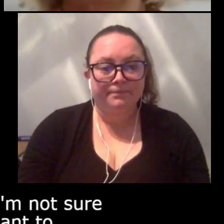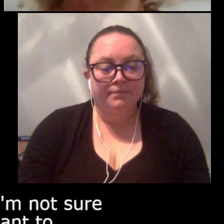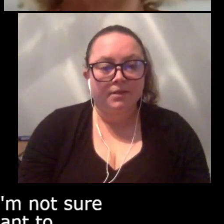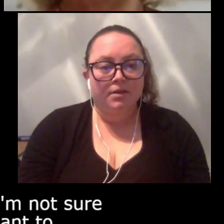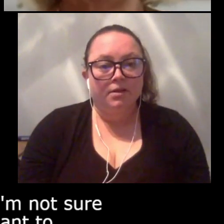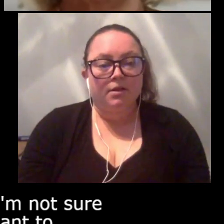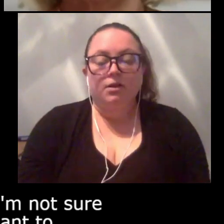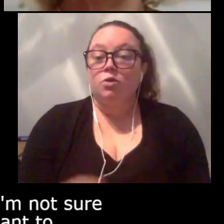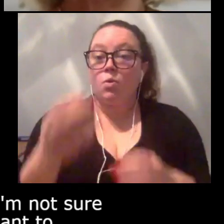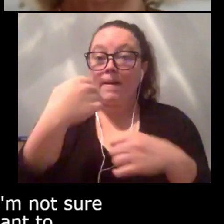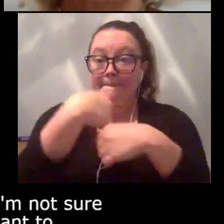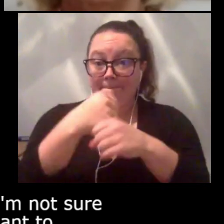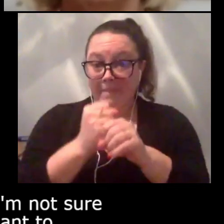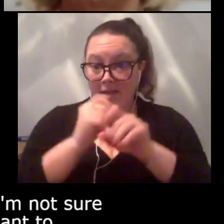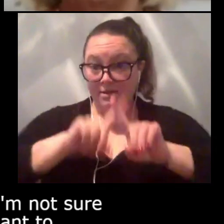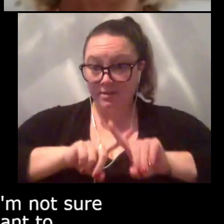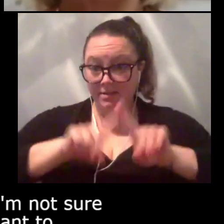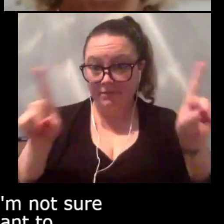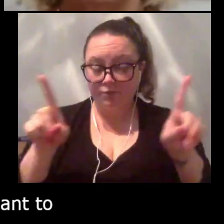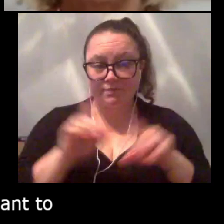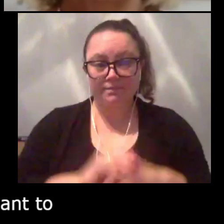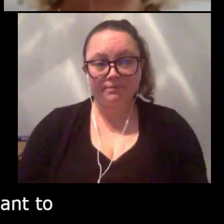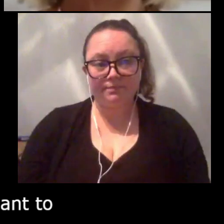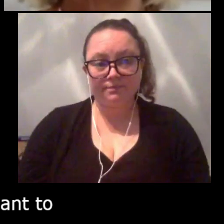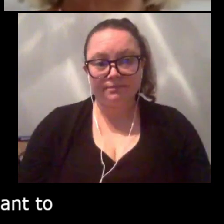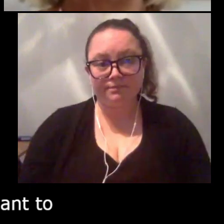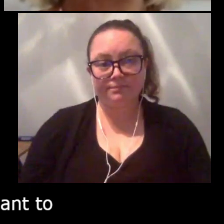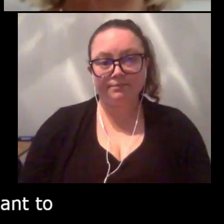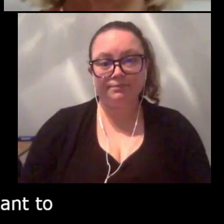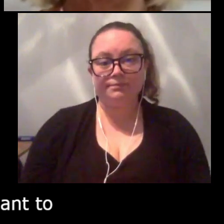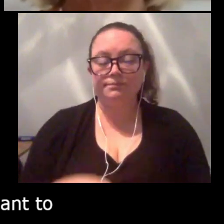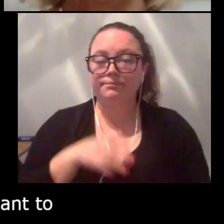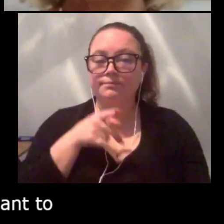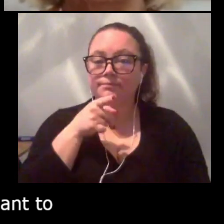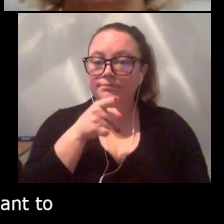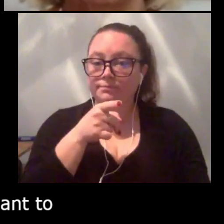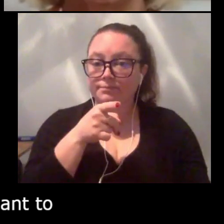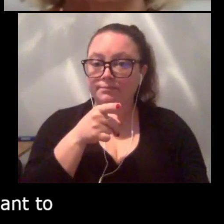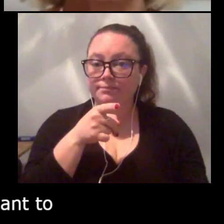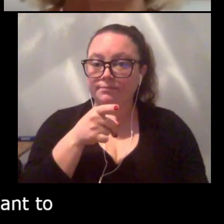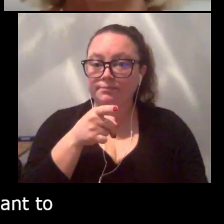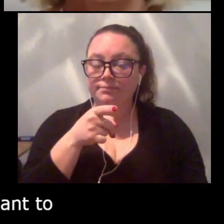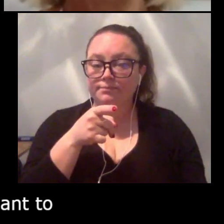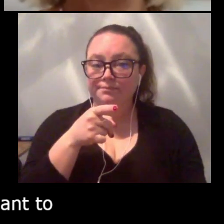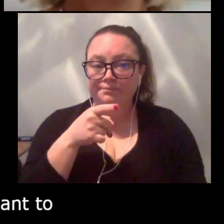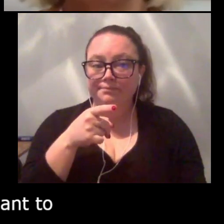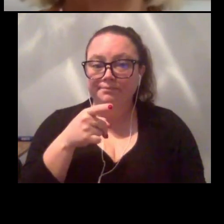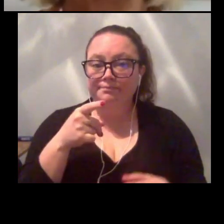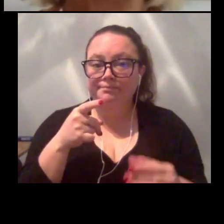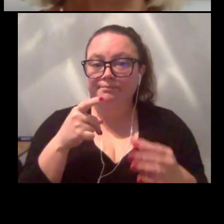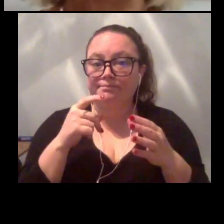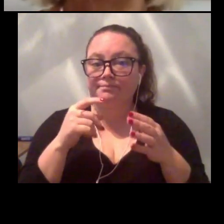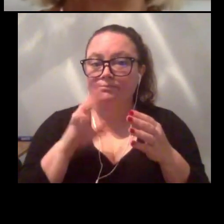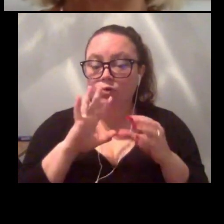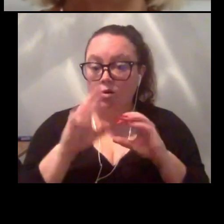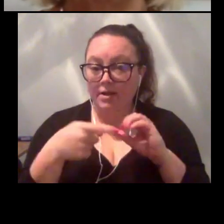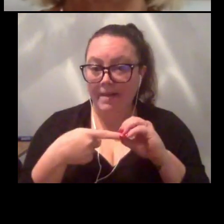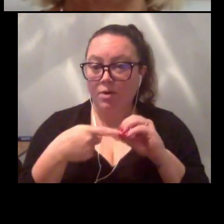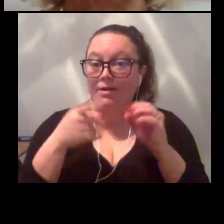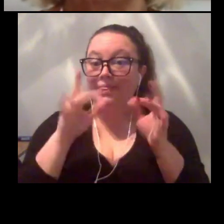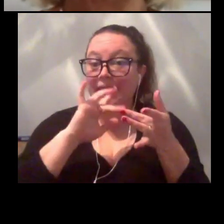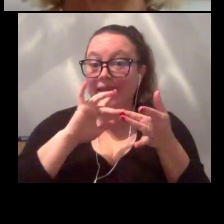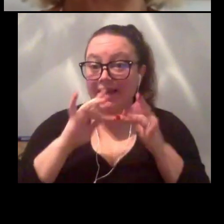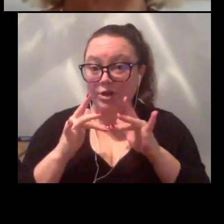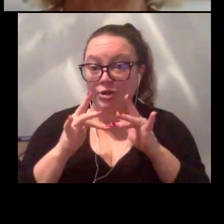So, making a difference. Here we are talking about the Internet Society has funded a number of